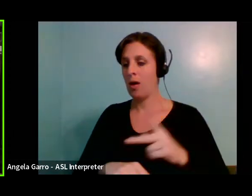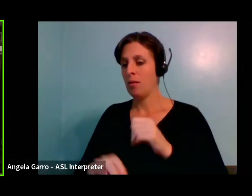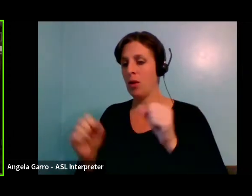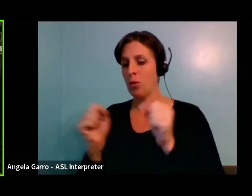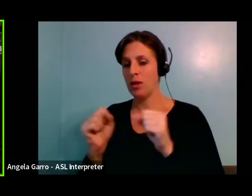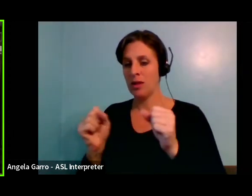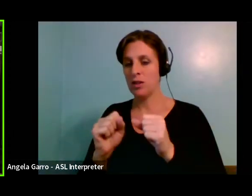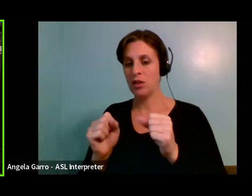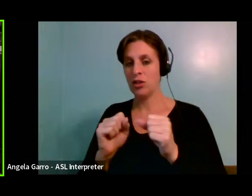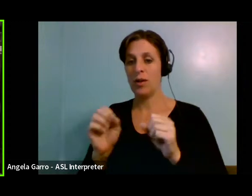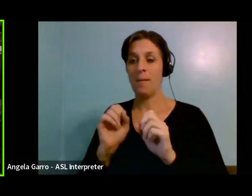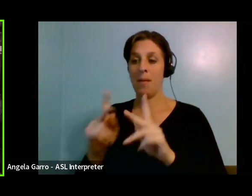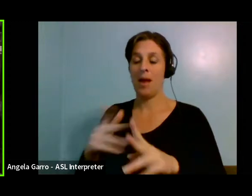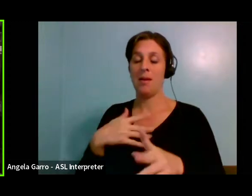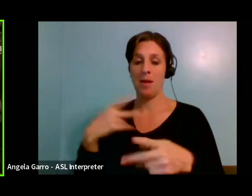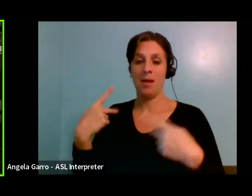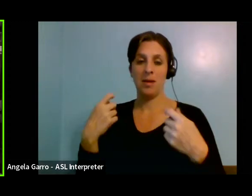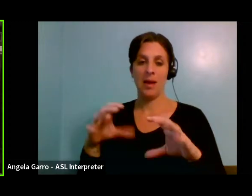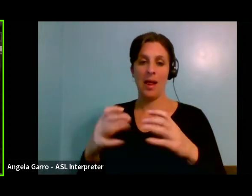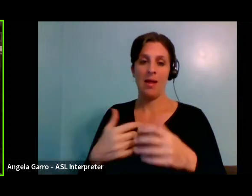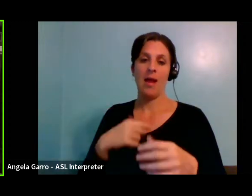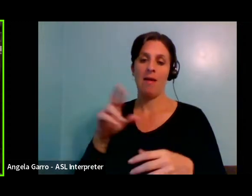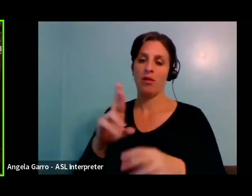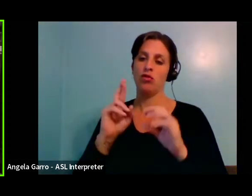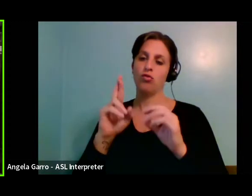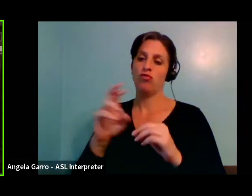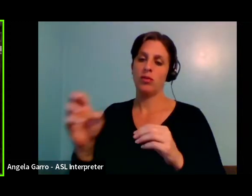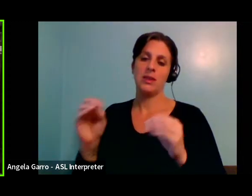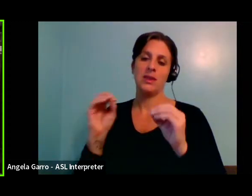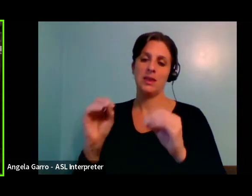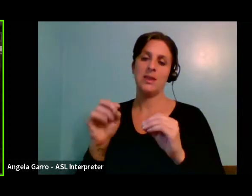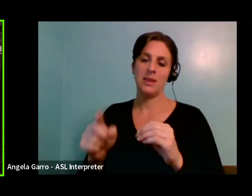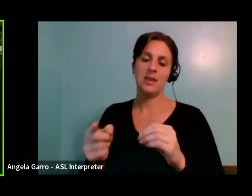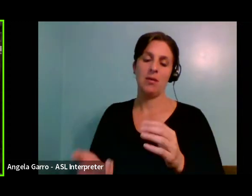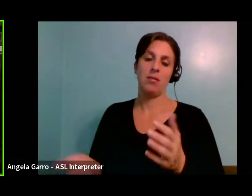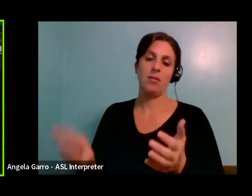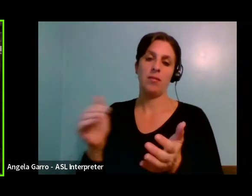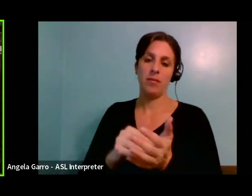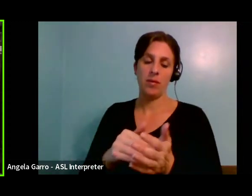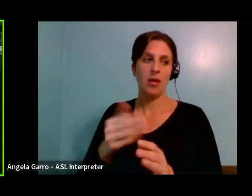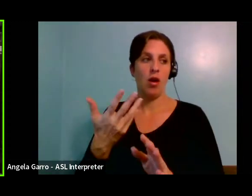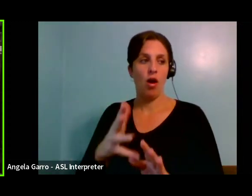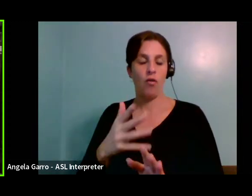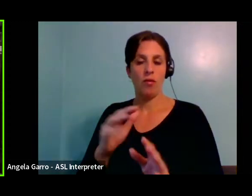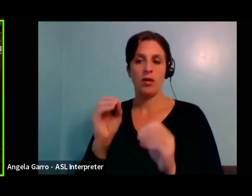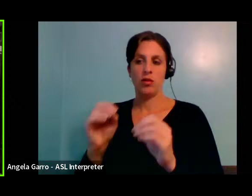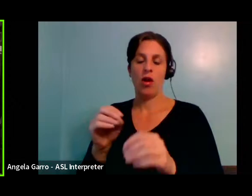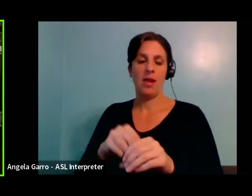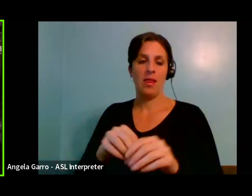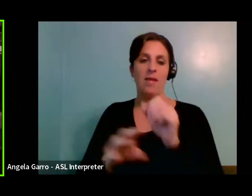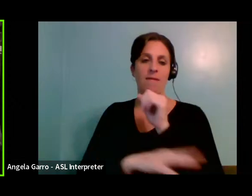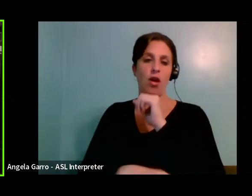sports season, back to my PE class, now I'm having to reteach some of the things that I taught the class in Okay, the fall. I understand.